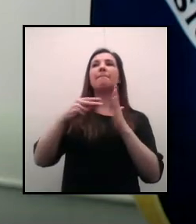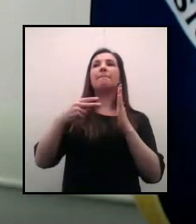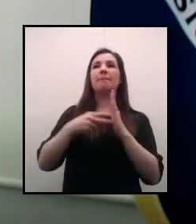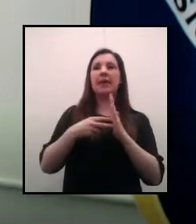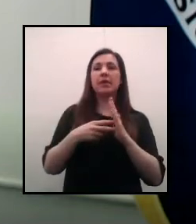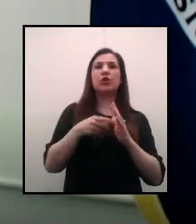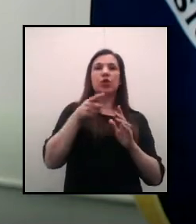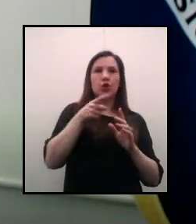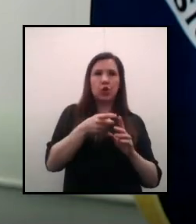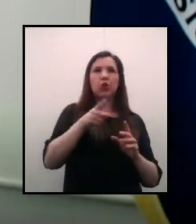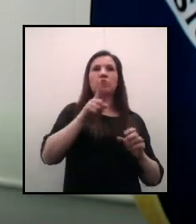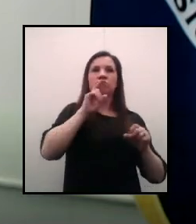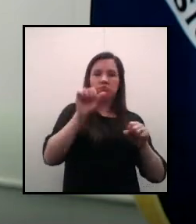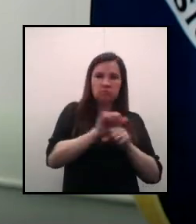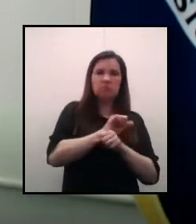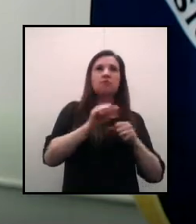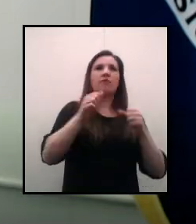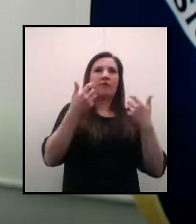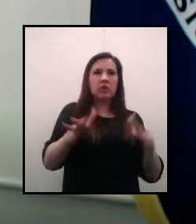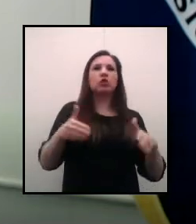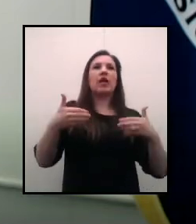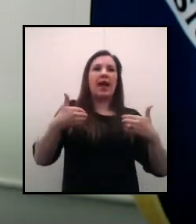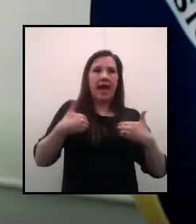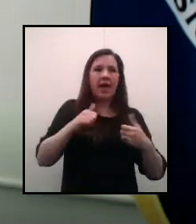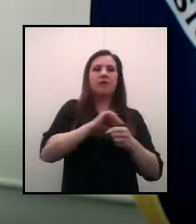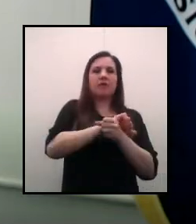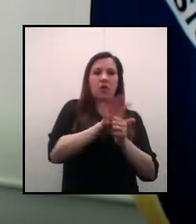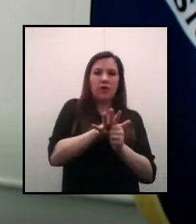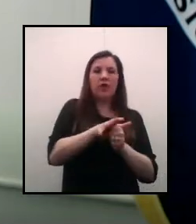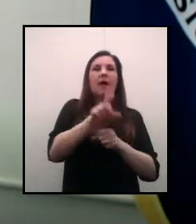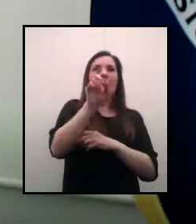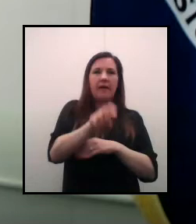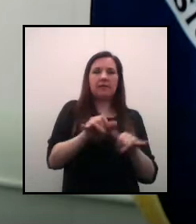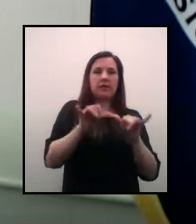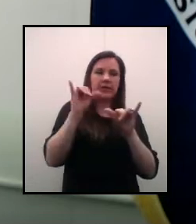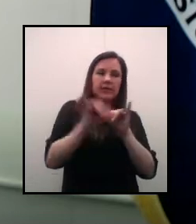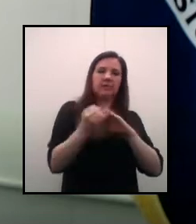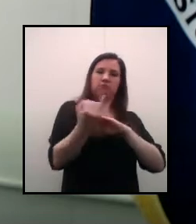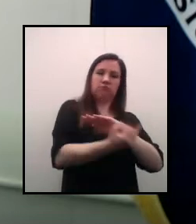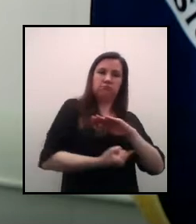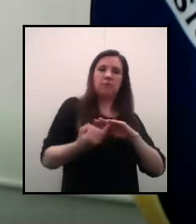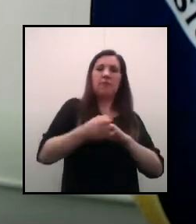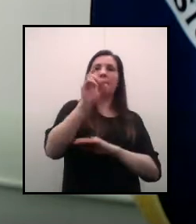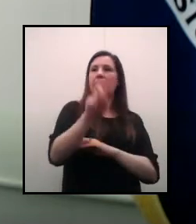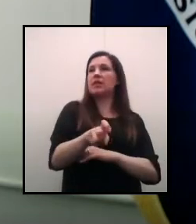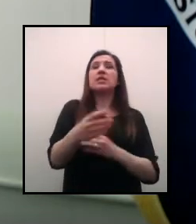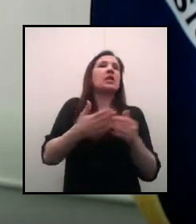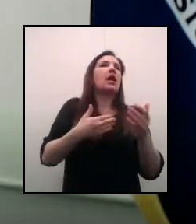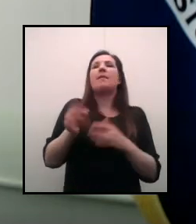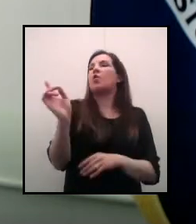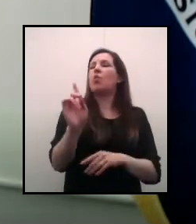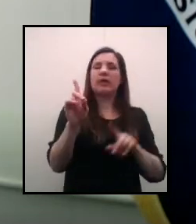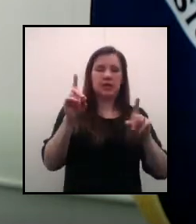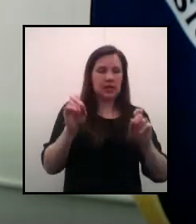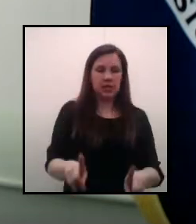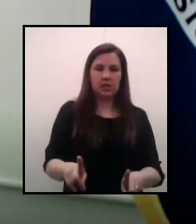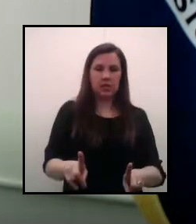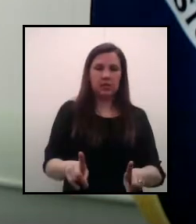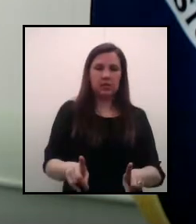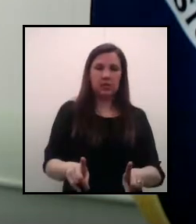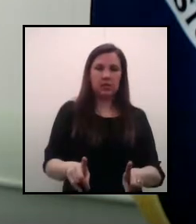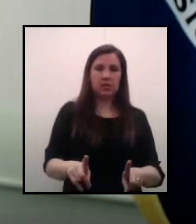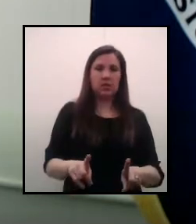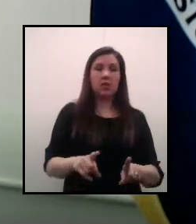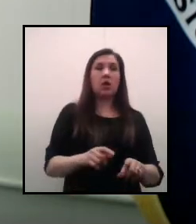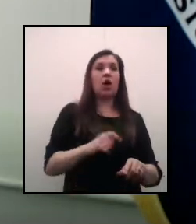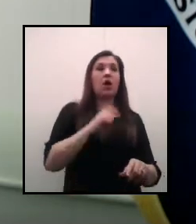an active infection of COVID-19, and you have to remain in isolation regardless of where you were tested. Once the specimen